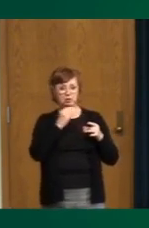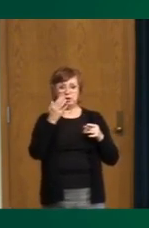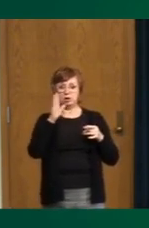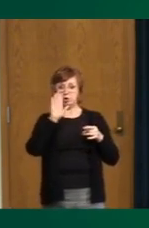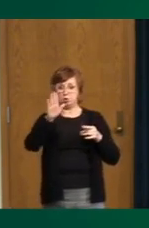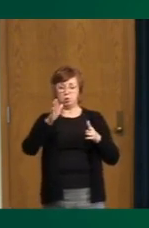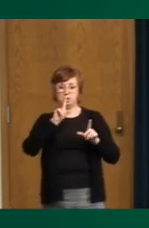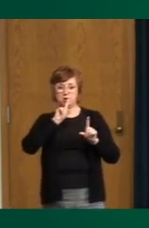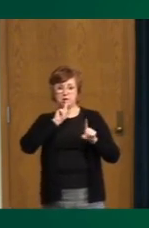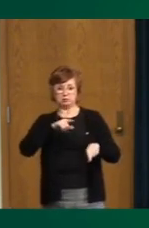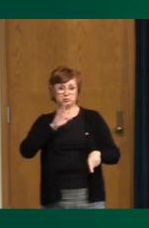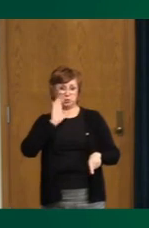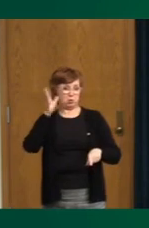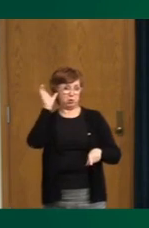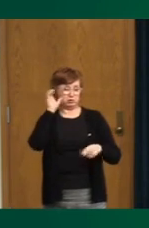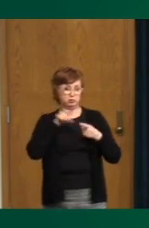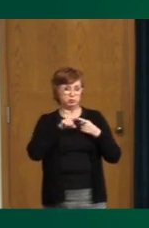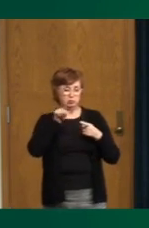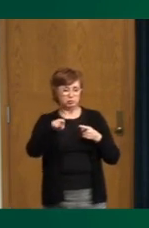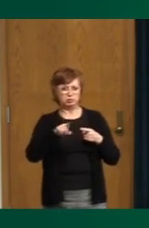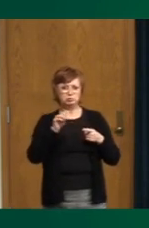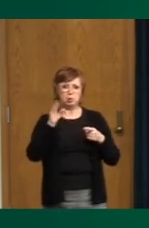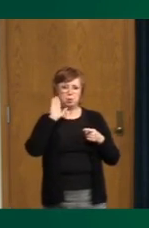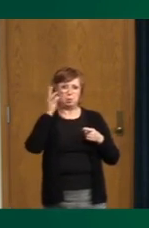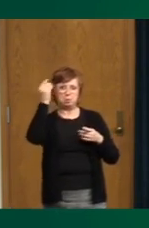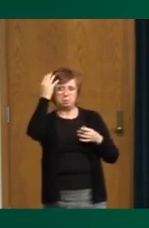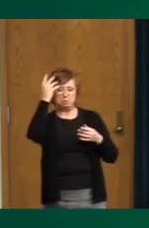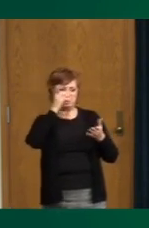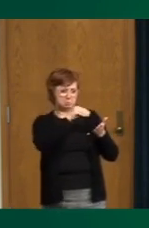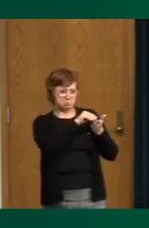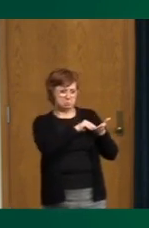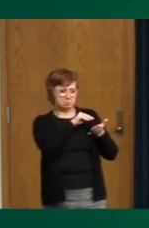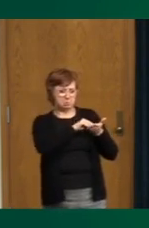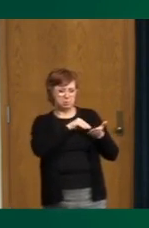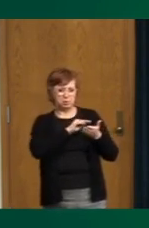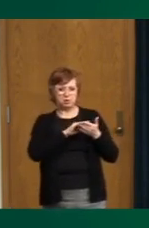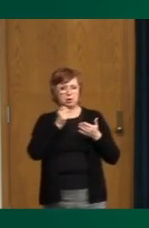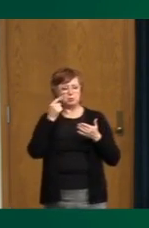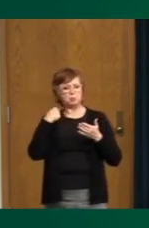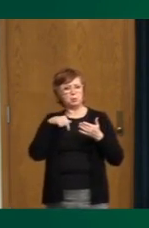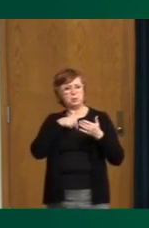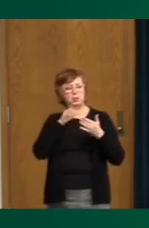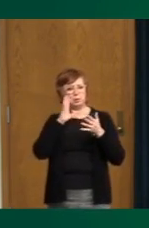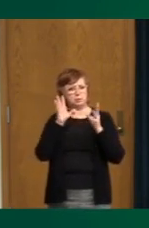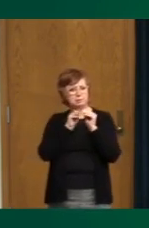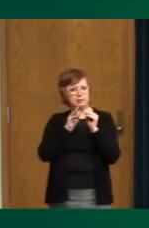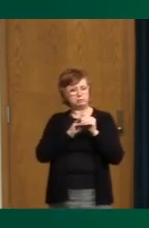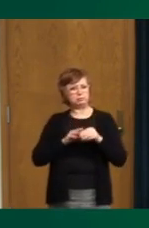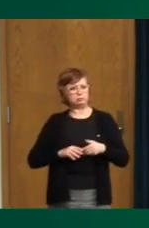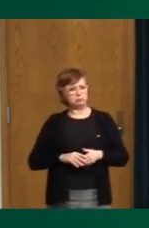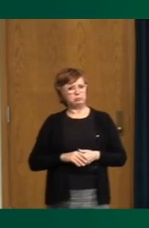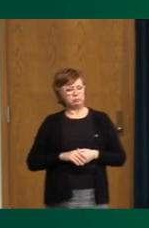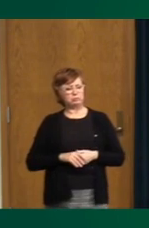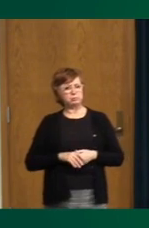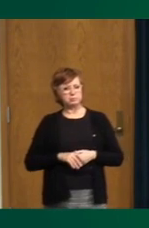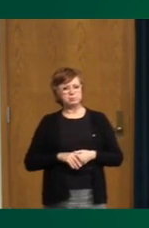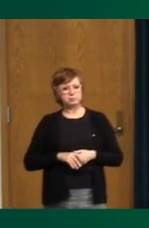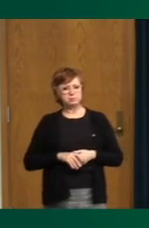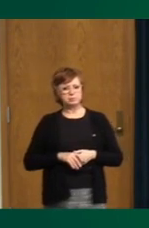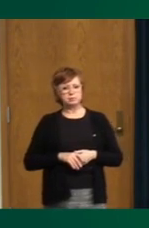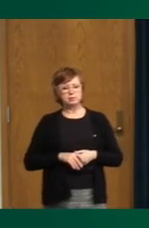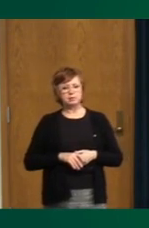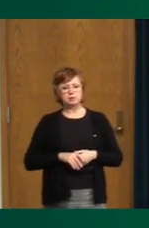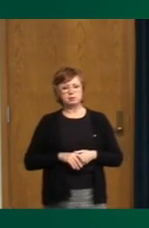will be incorporated. The numbers over the course of the next number of days are going to determine some of the decisions that